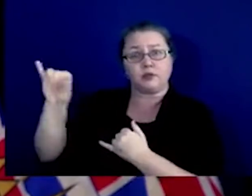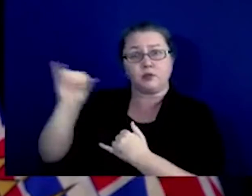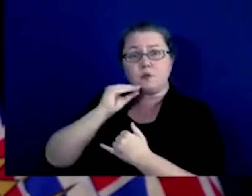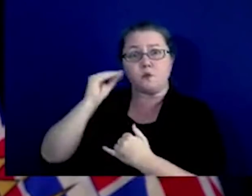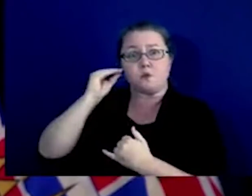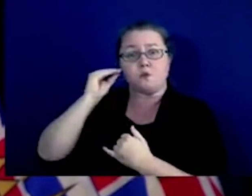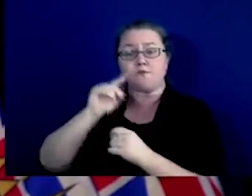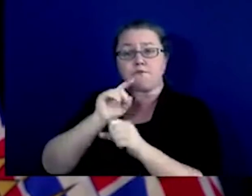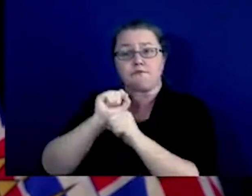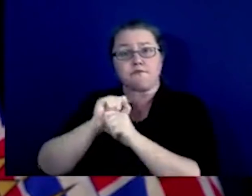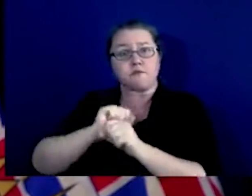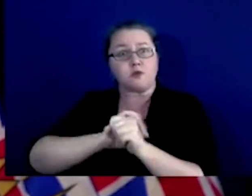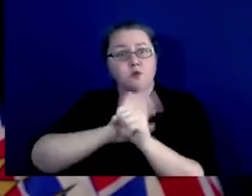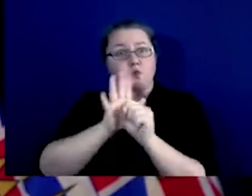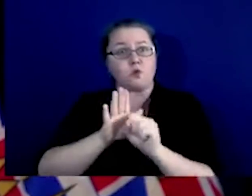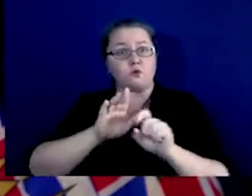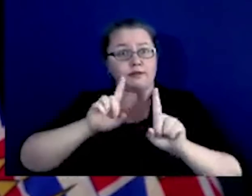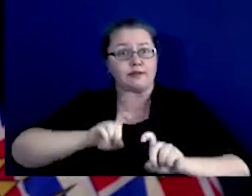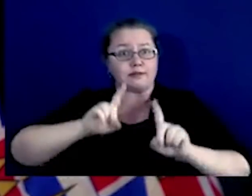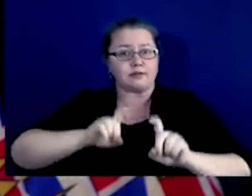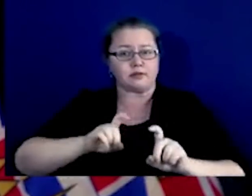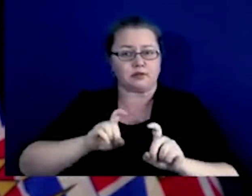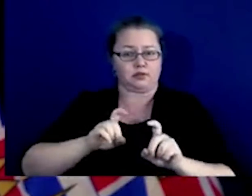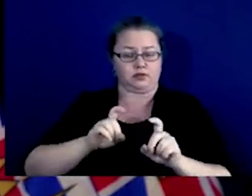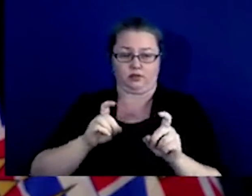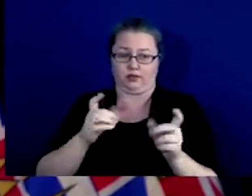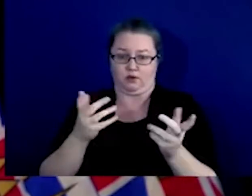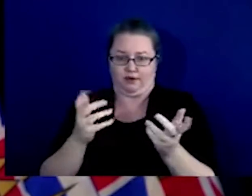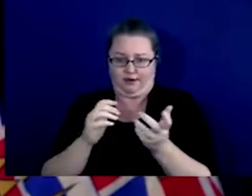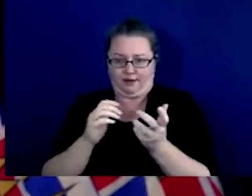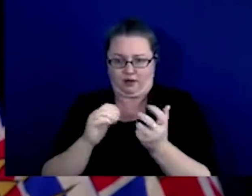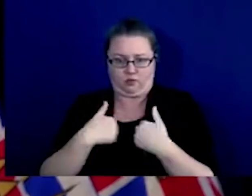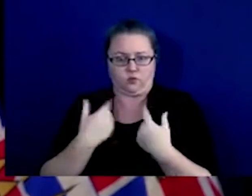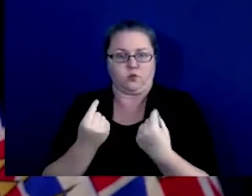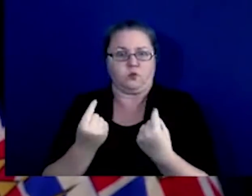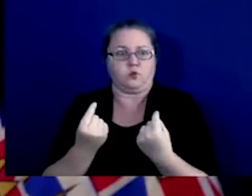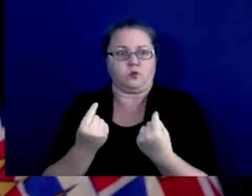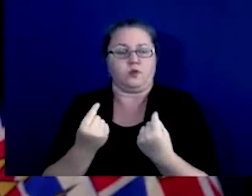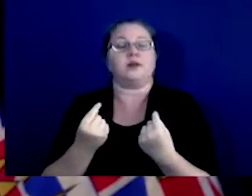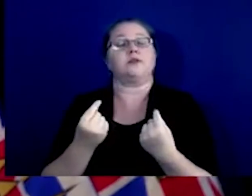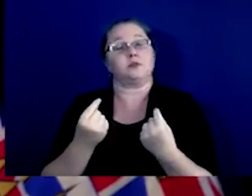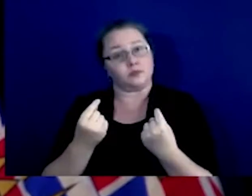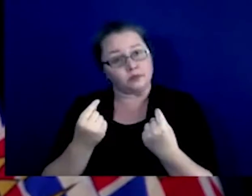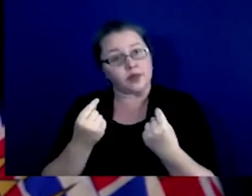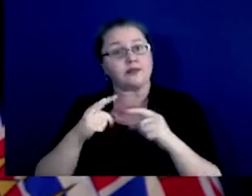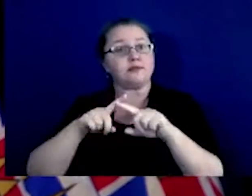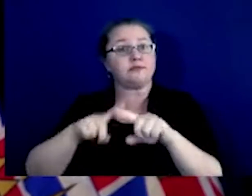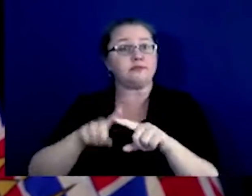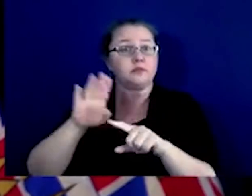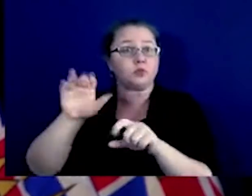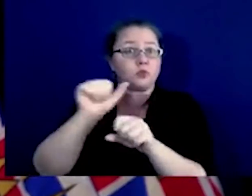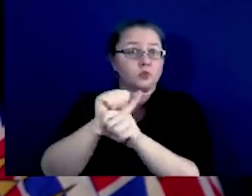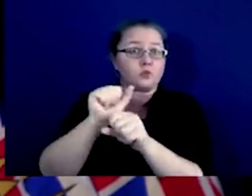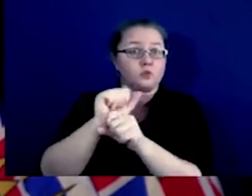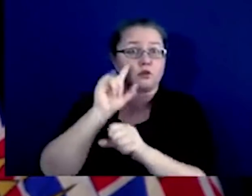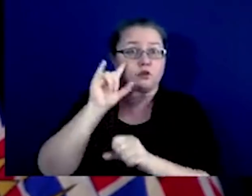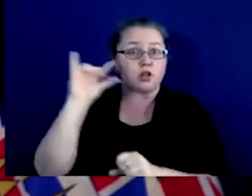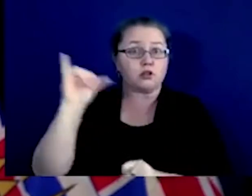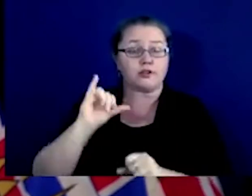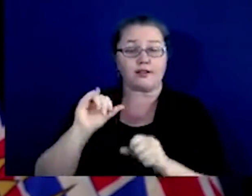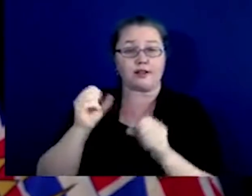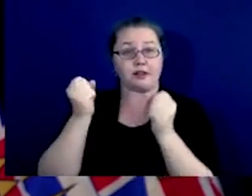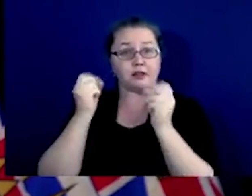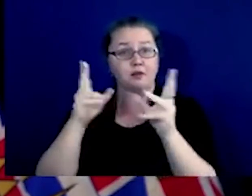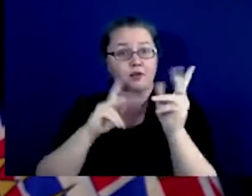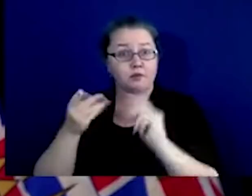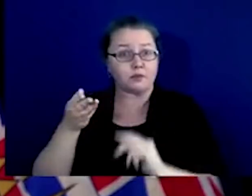provide guidance, and to help you with what you need to do should somebody on your team test positive. But there are some